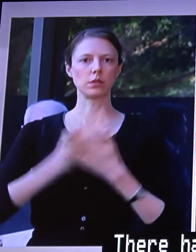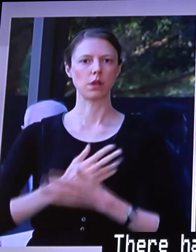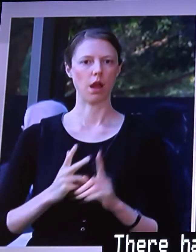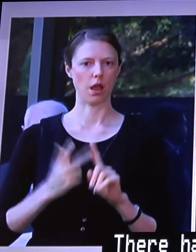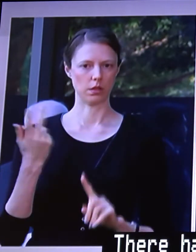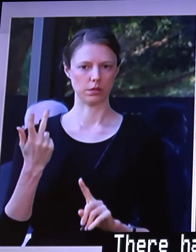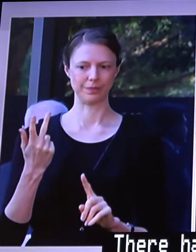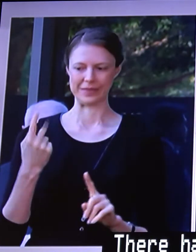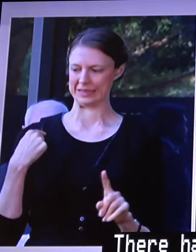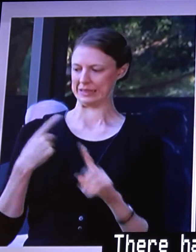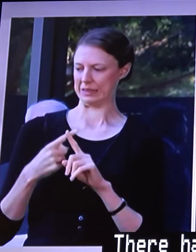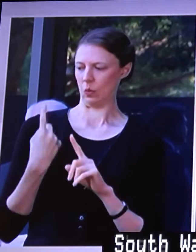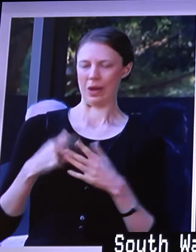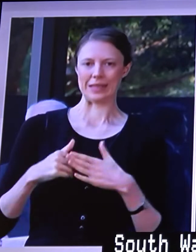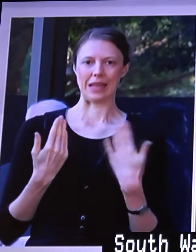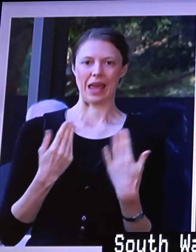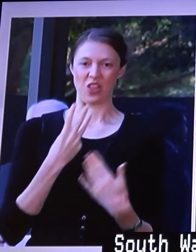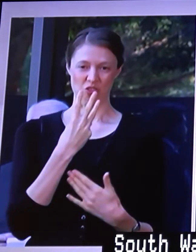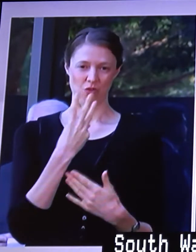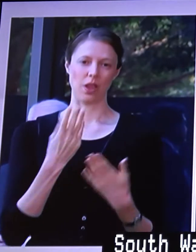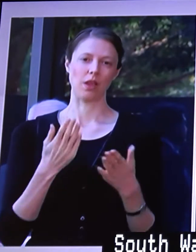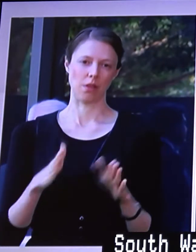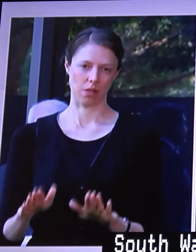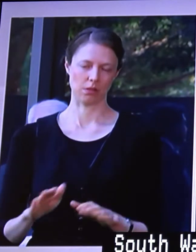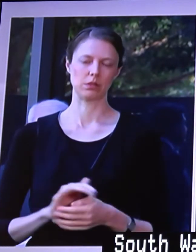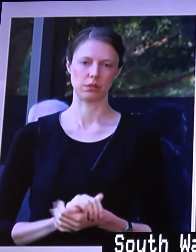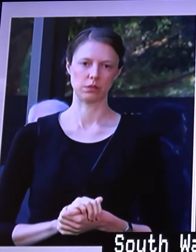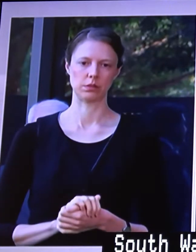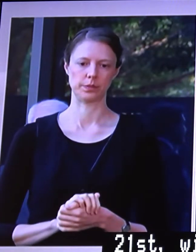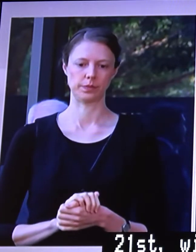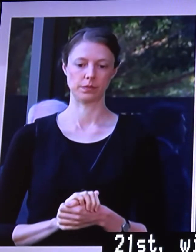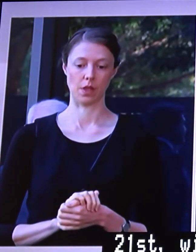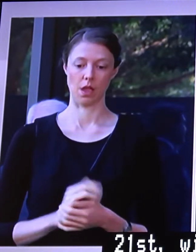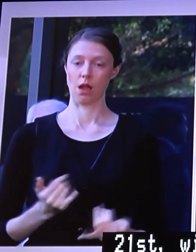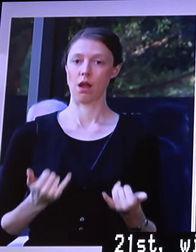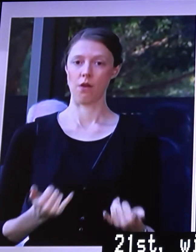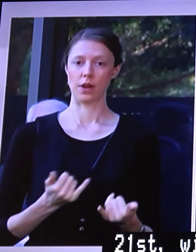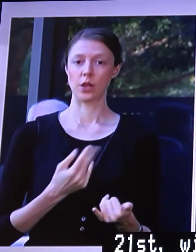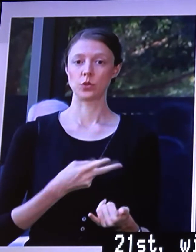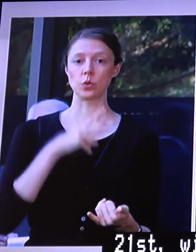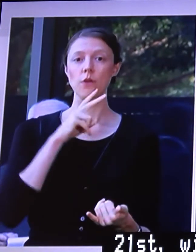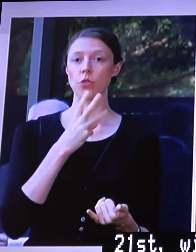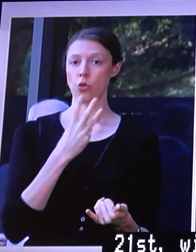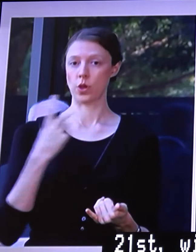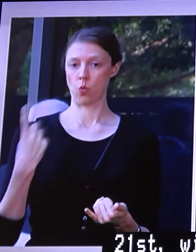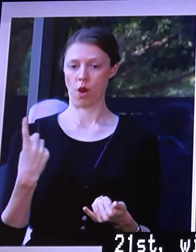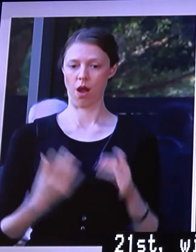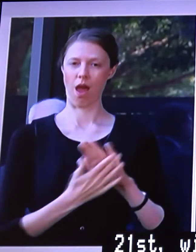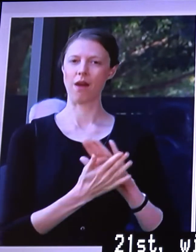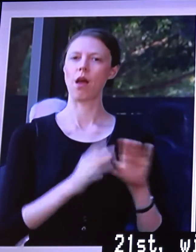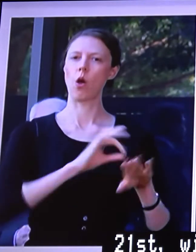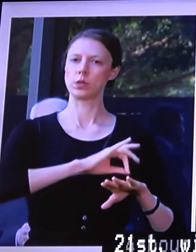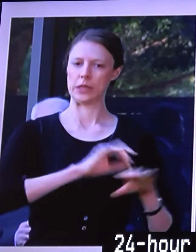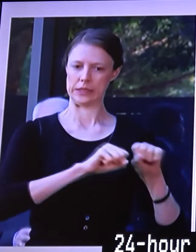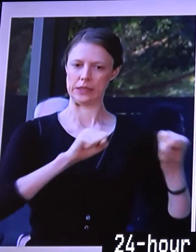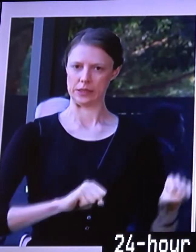24-hour reporting period. There are currently 231 COVID cases being treated by New South Wales Health,